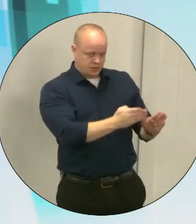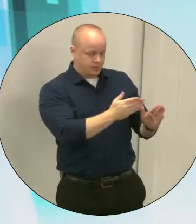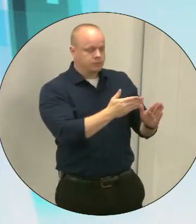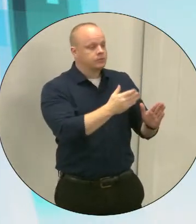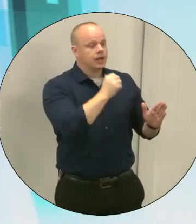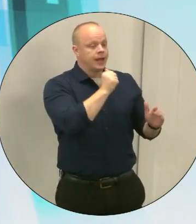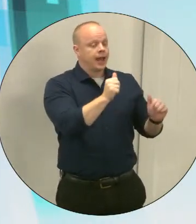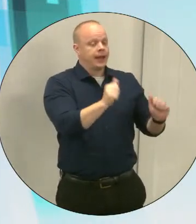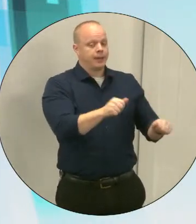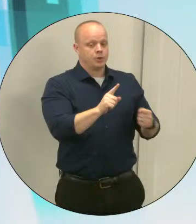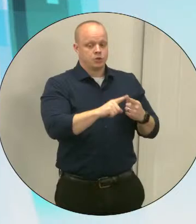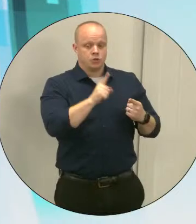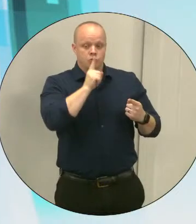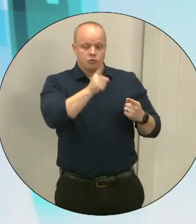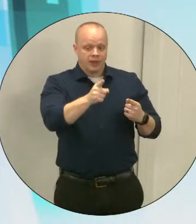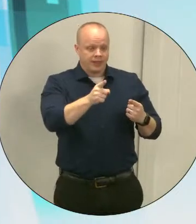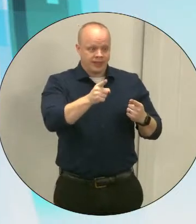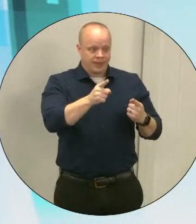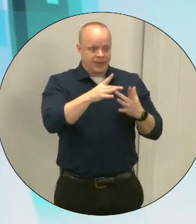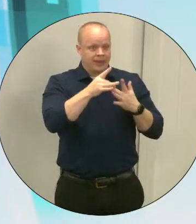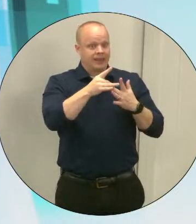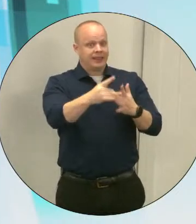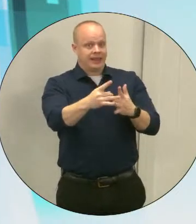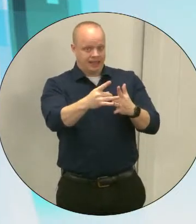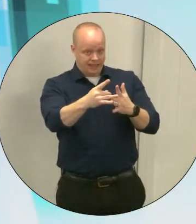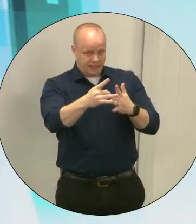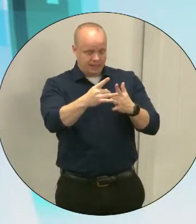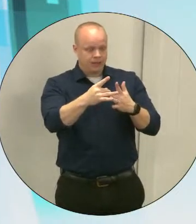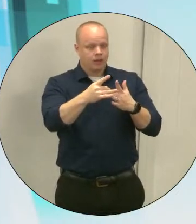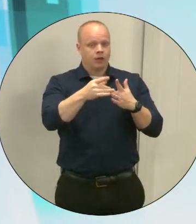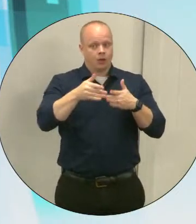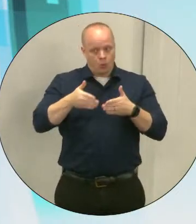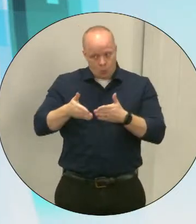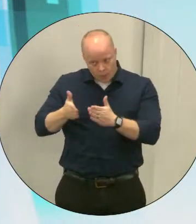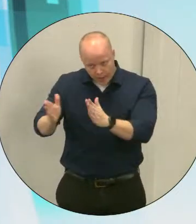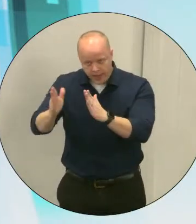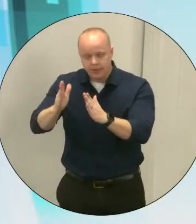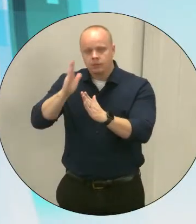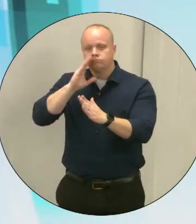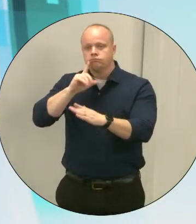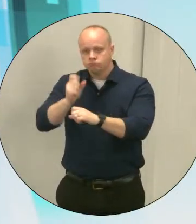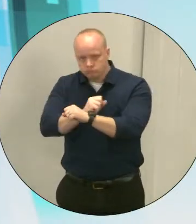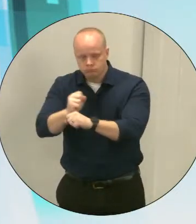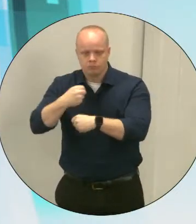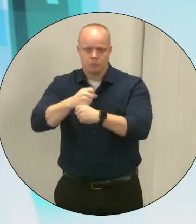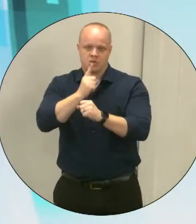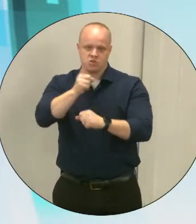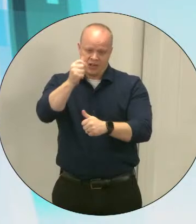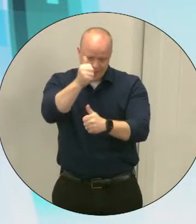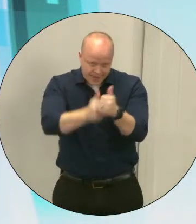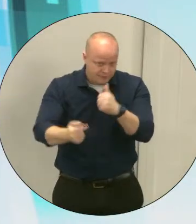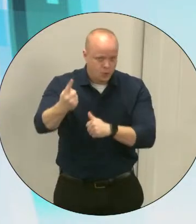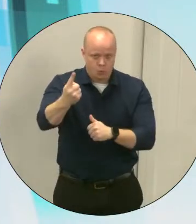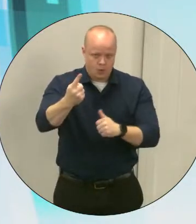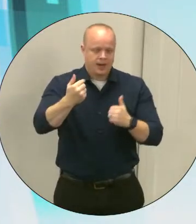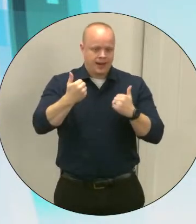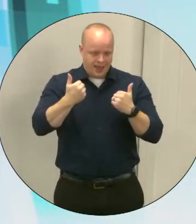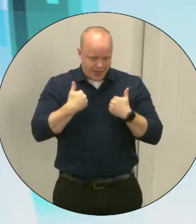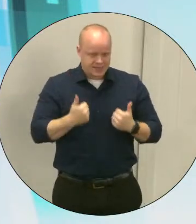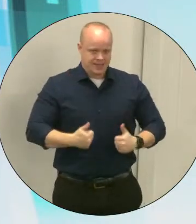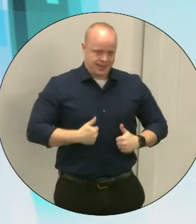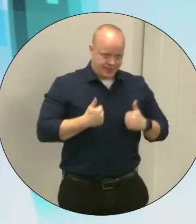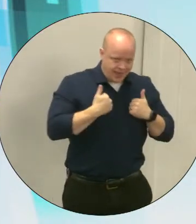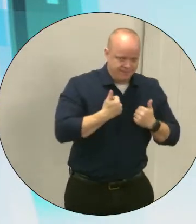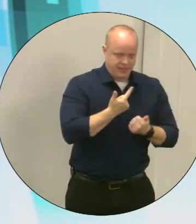to really lead in a way that's going to ensure that everyone has life and